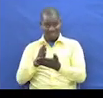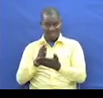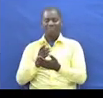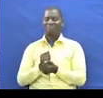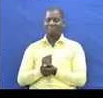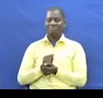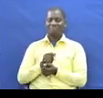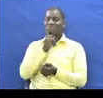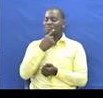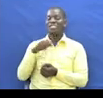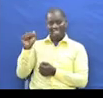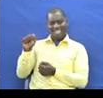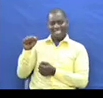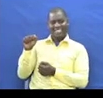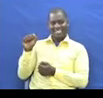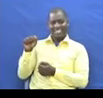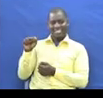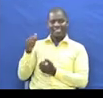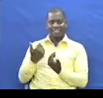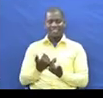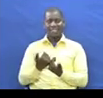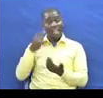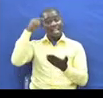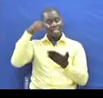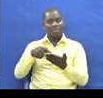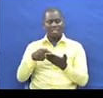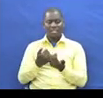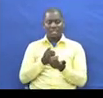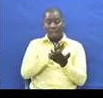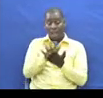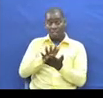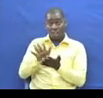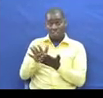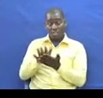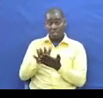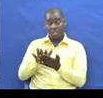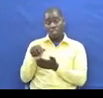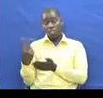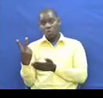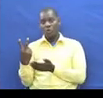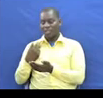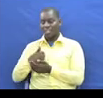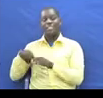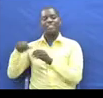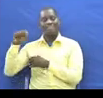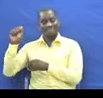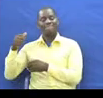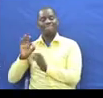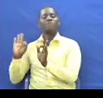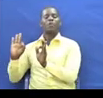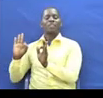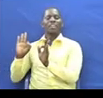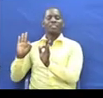Yes. The answer is yes. So it means the second illustration is correct. Now I want you to give you the